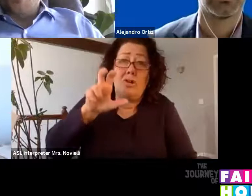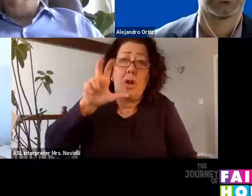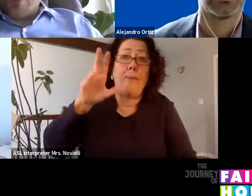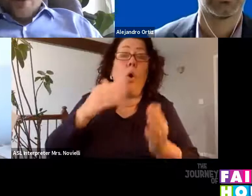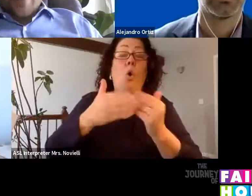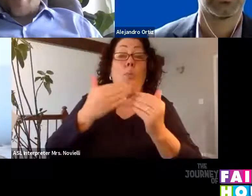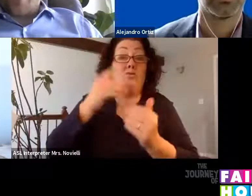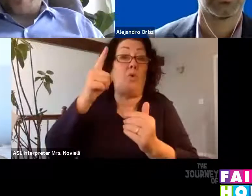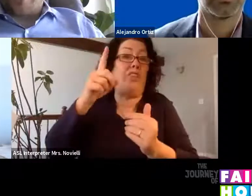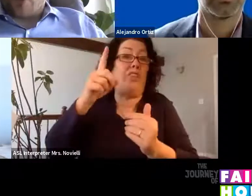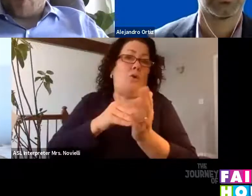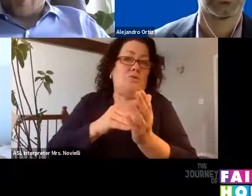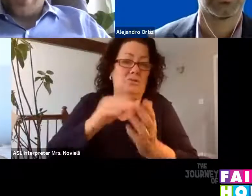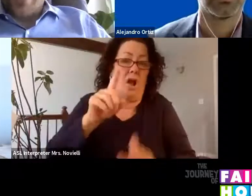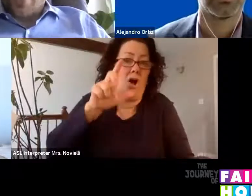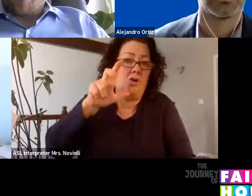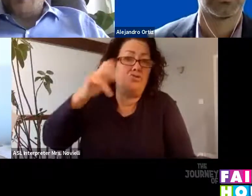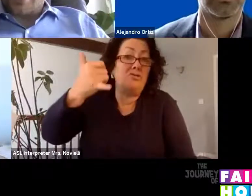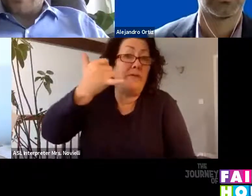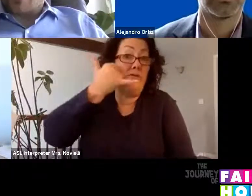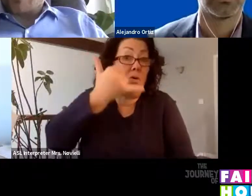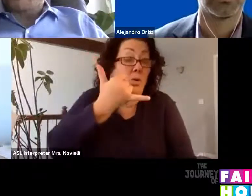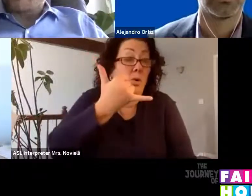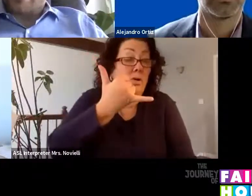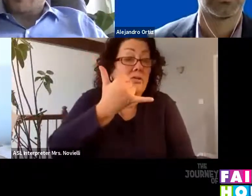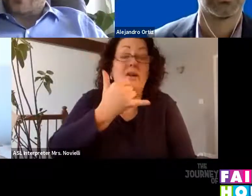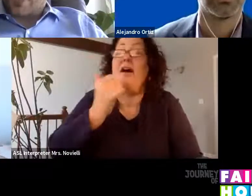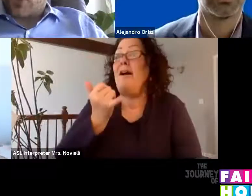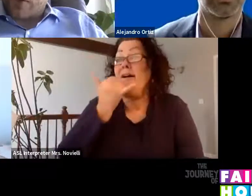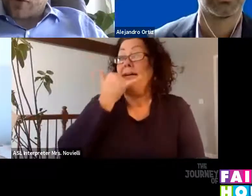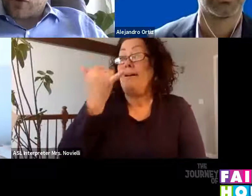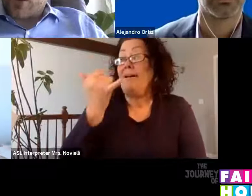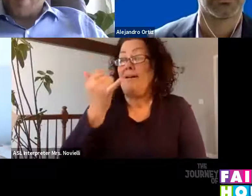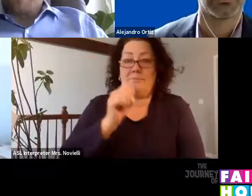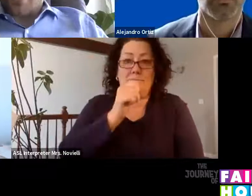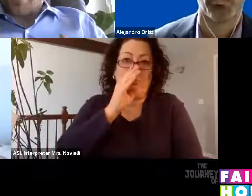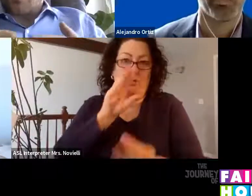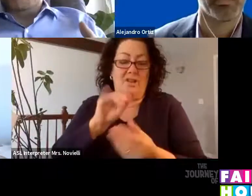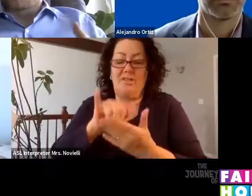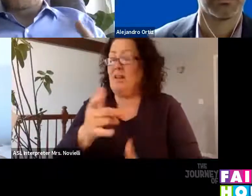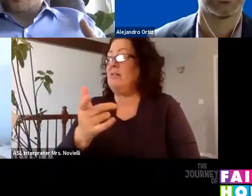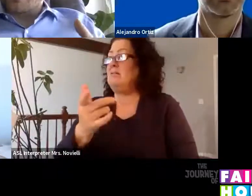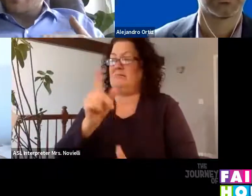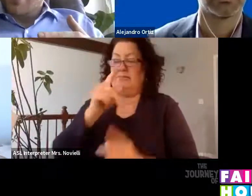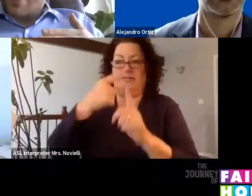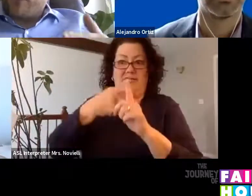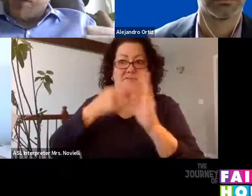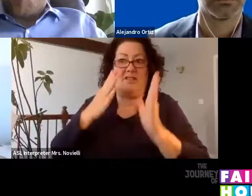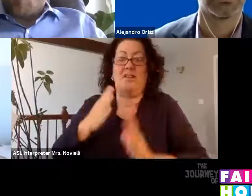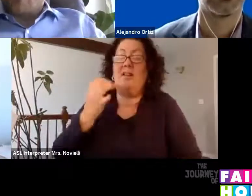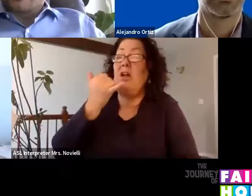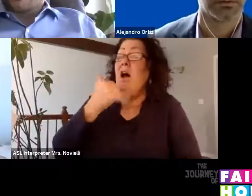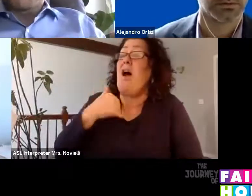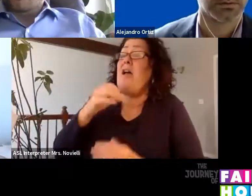thousands, but hundreds upon hundreds of phone calls posing as prospective tenants with Section 8 vouchers in order to determine if